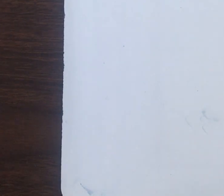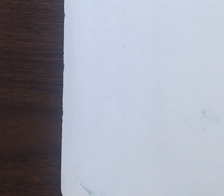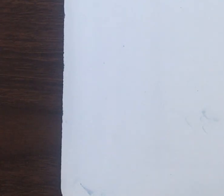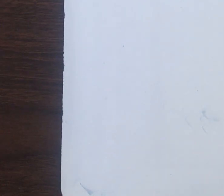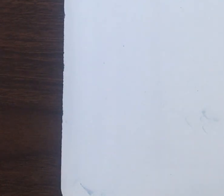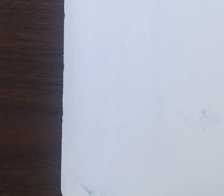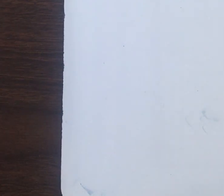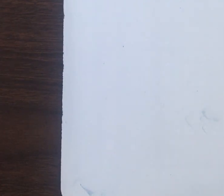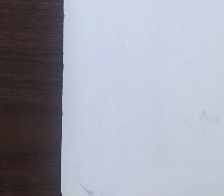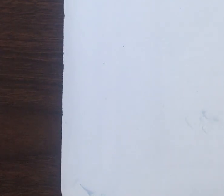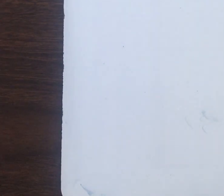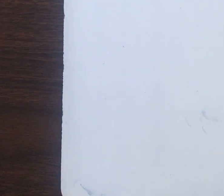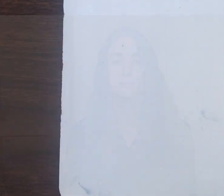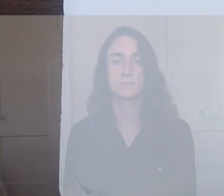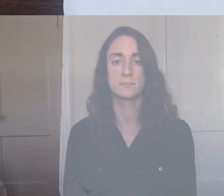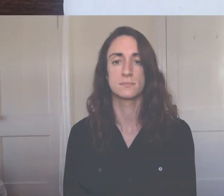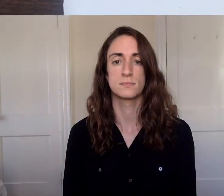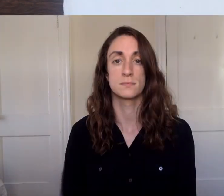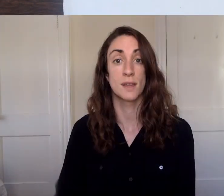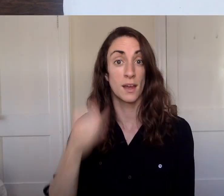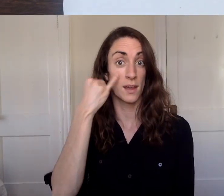15th.